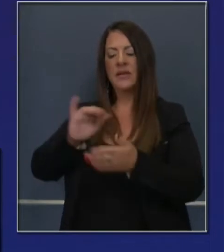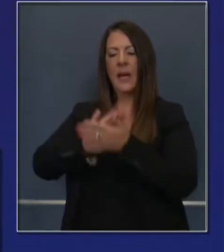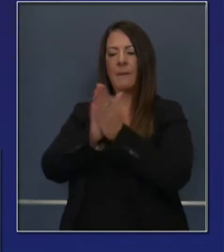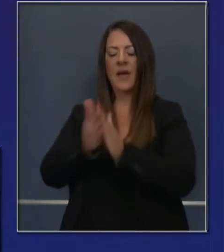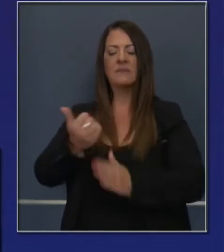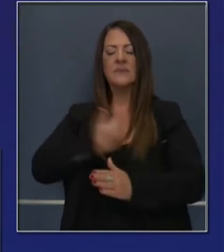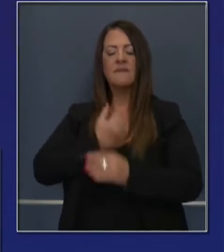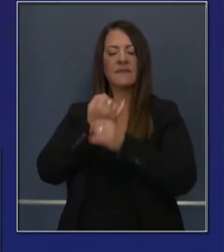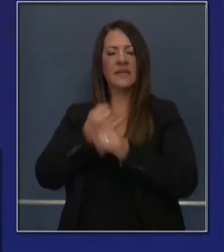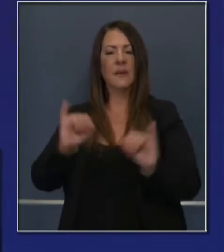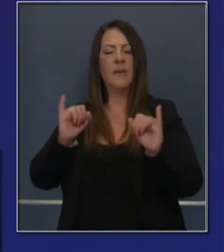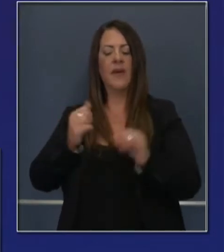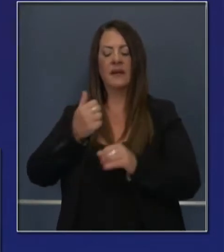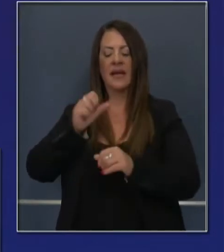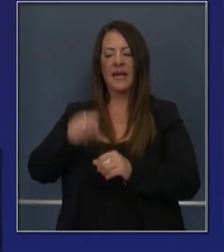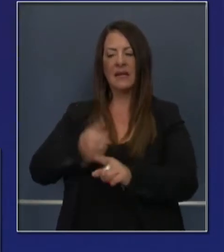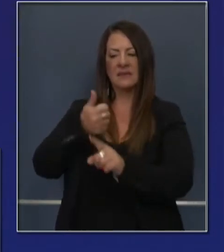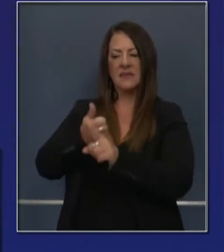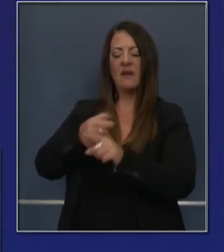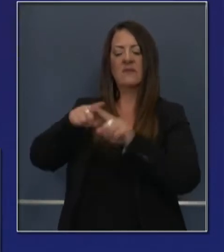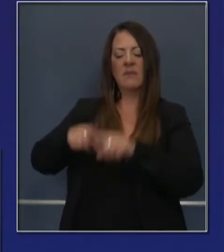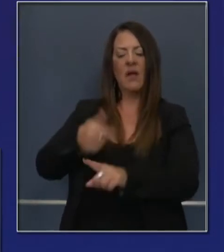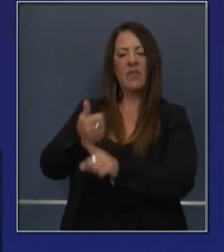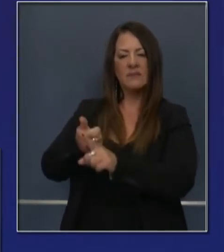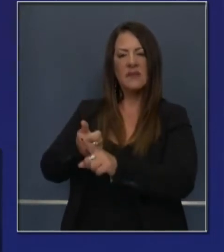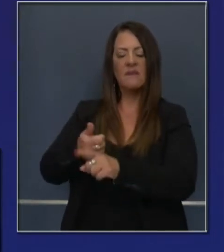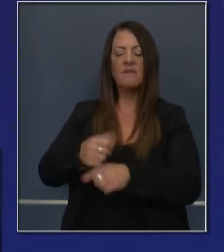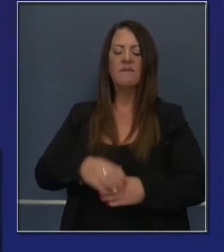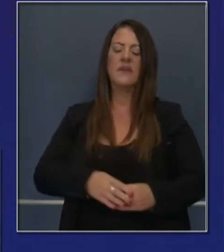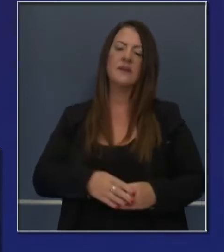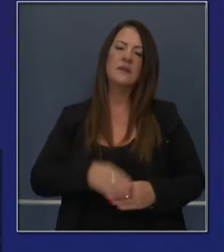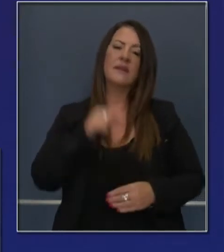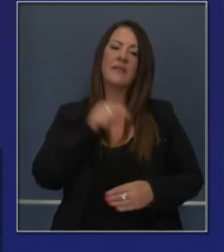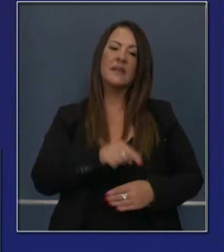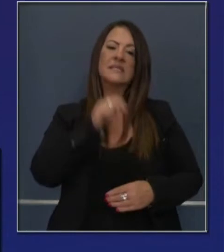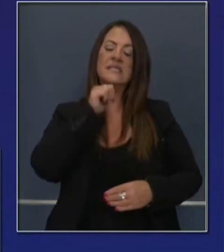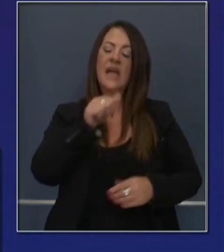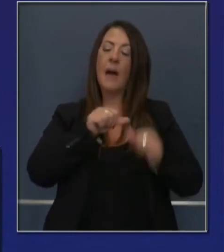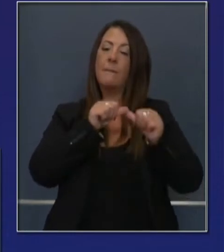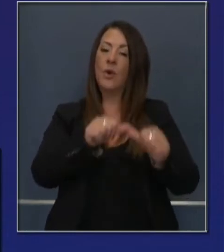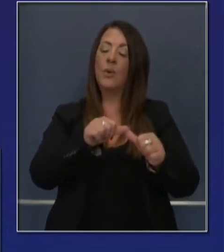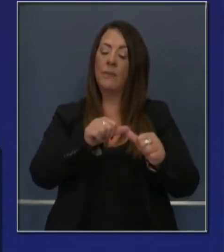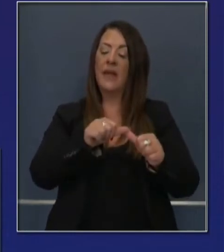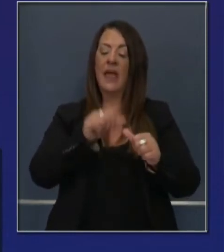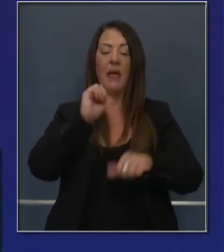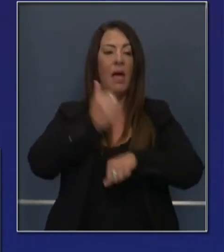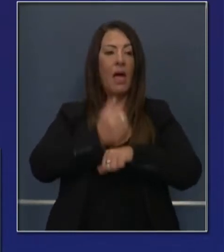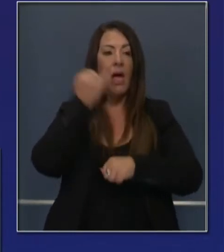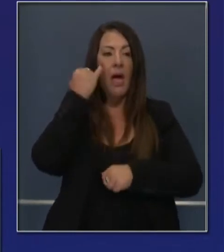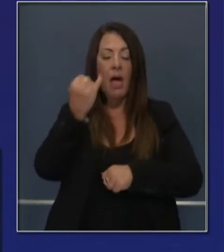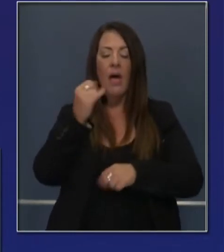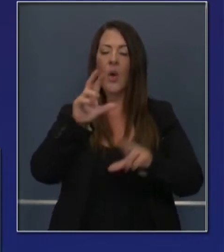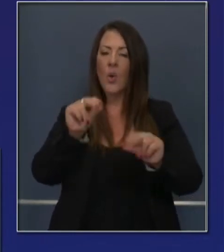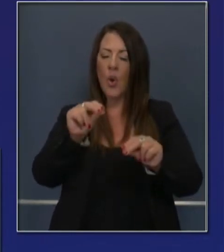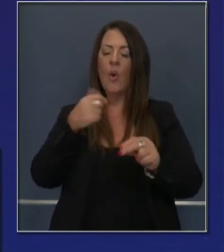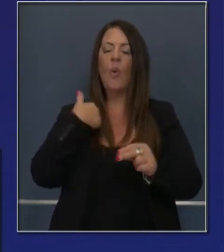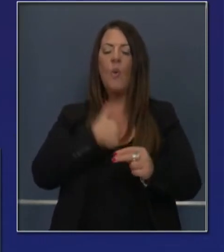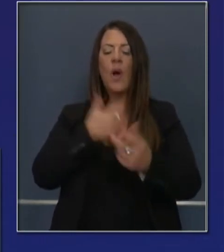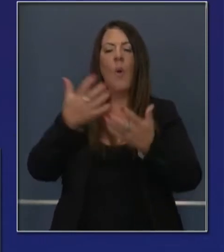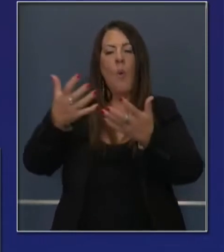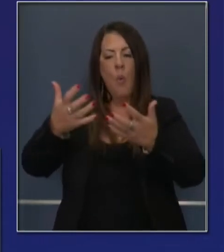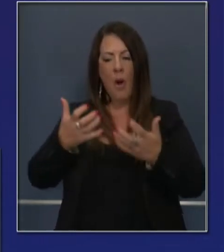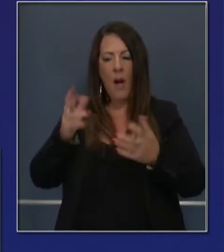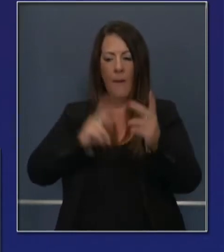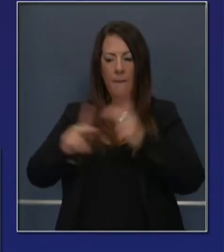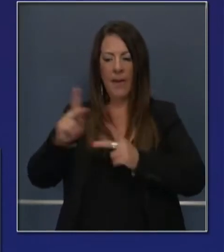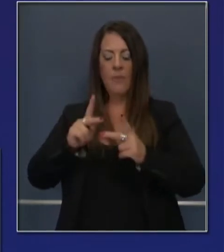which is ultimately what we are advancing. This is not a permanent mindset. We want people to move through these building